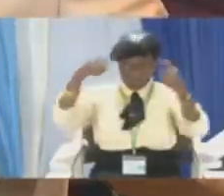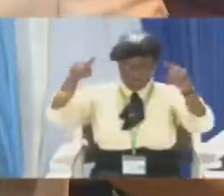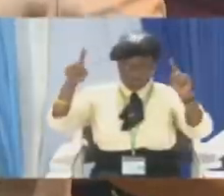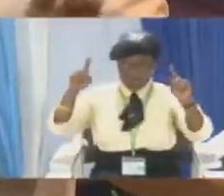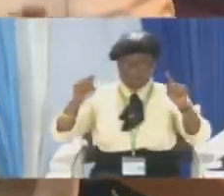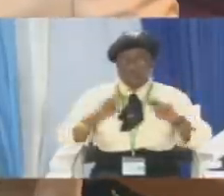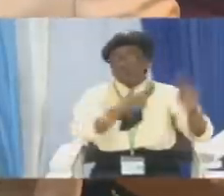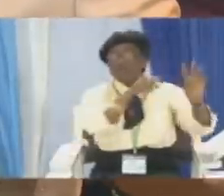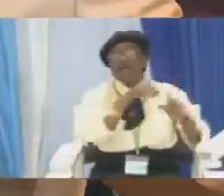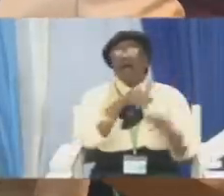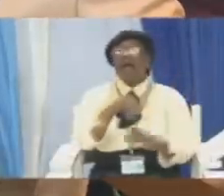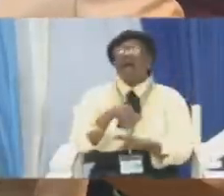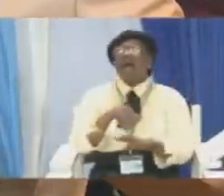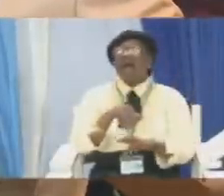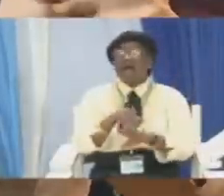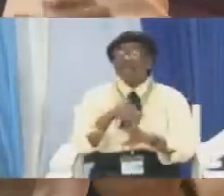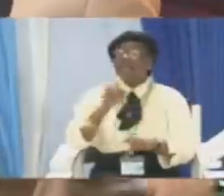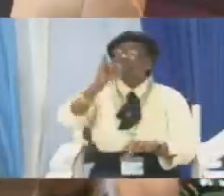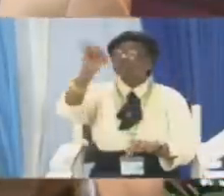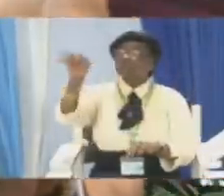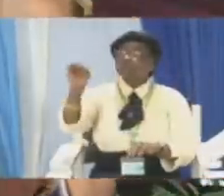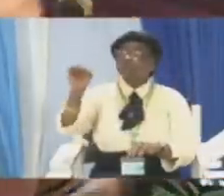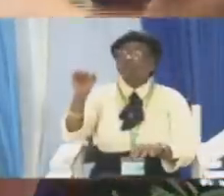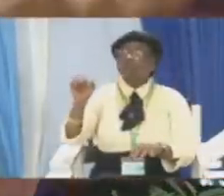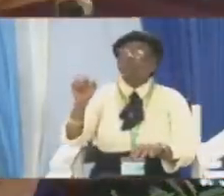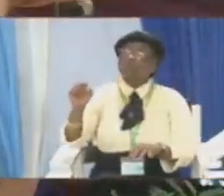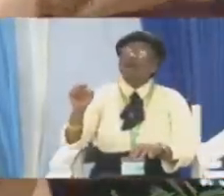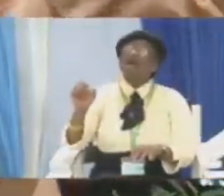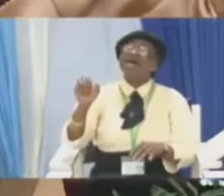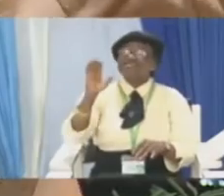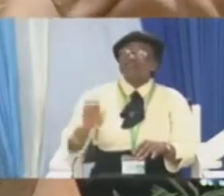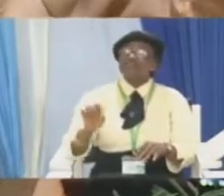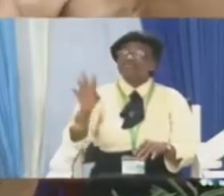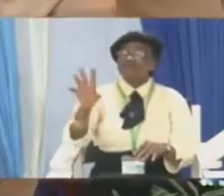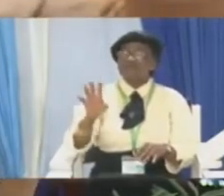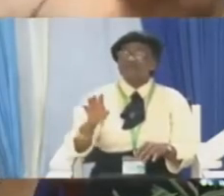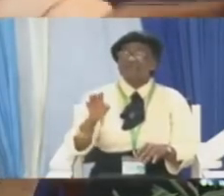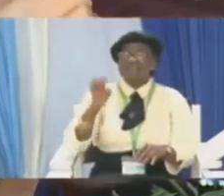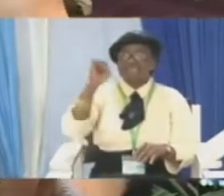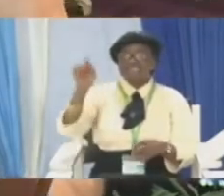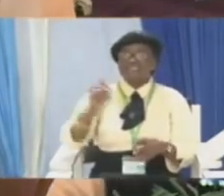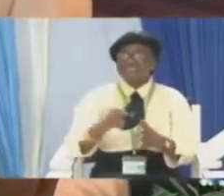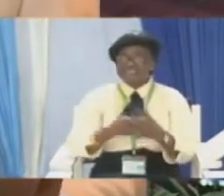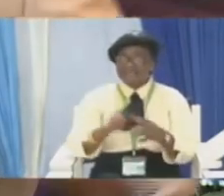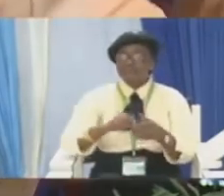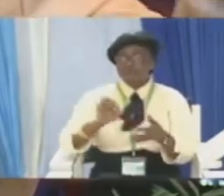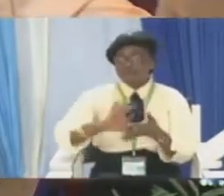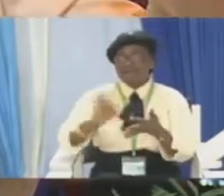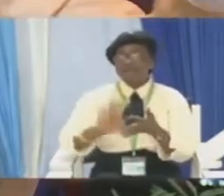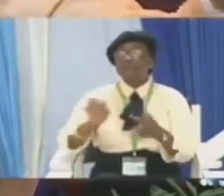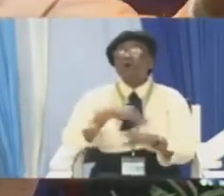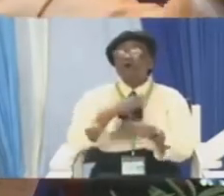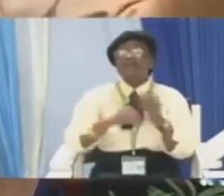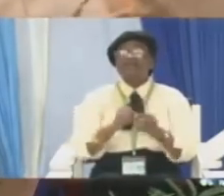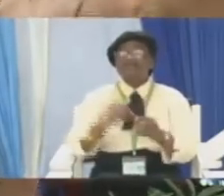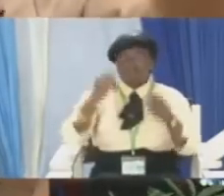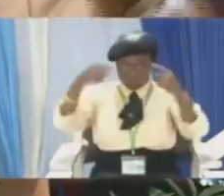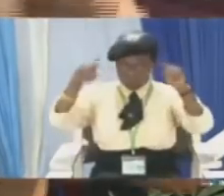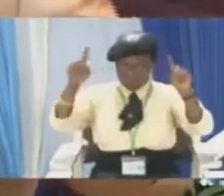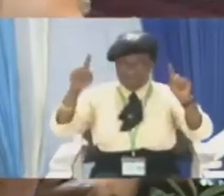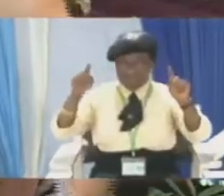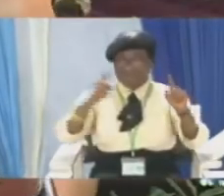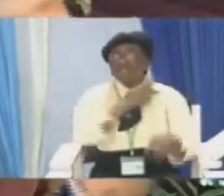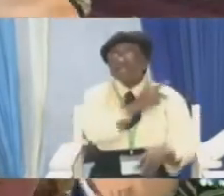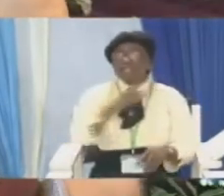12, reading from verse 9. And he begins to count all his successes. The king of Jericho,